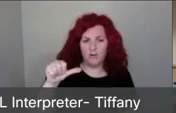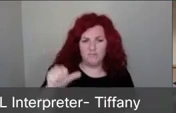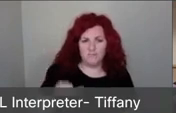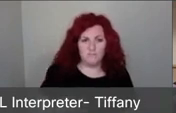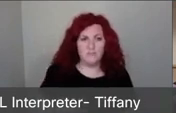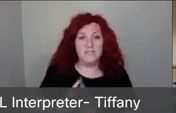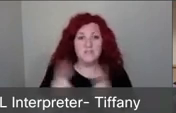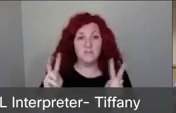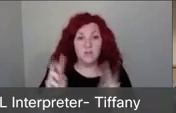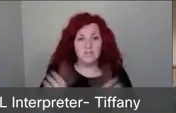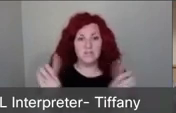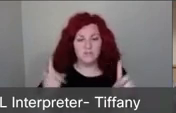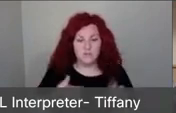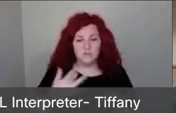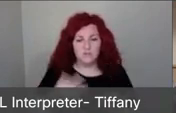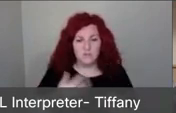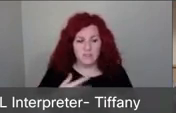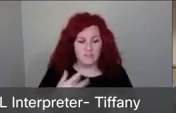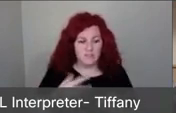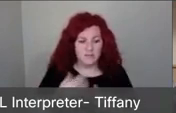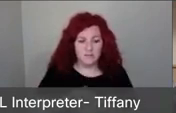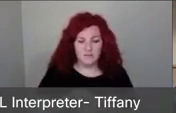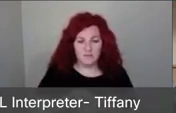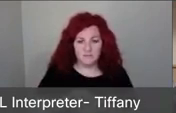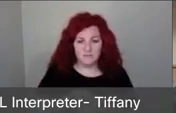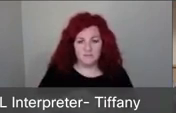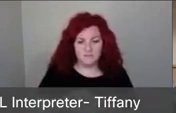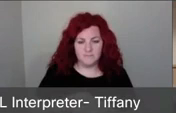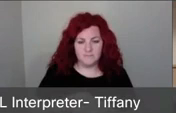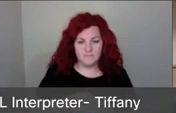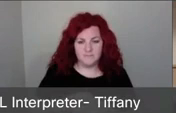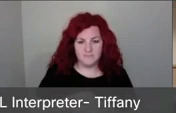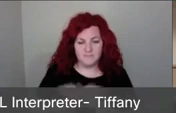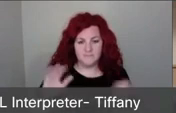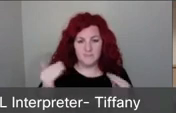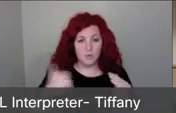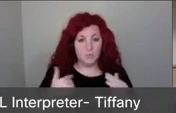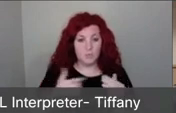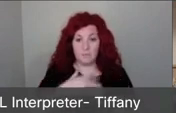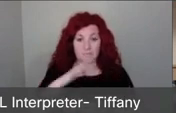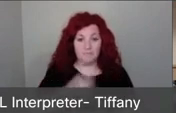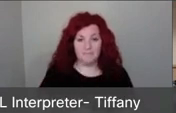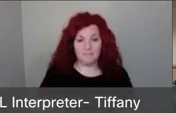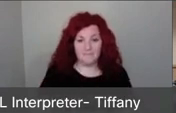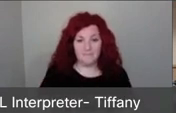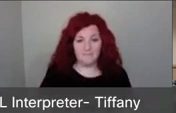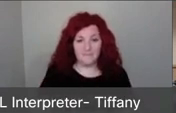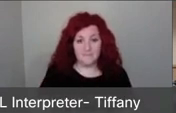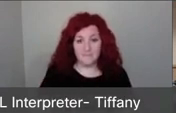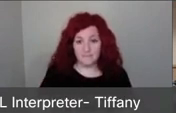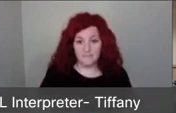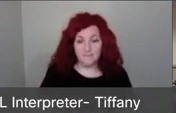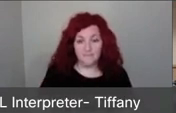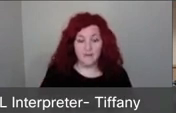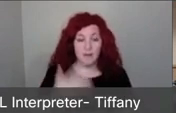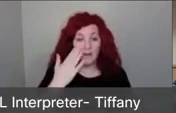different feeling than, it's quite a different feeling than what I'm used to. I know when I'm